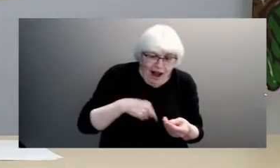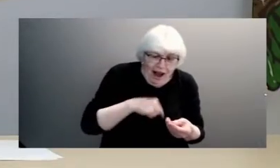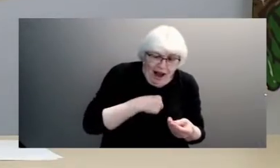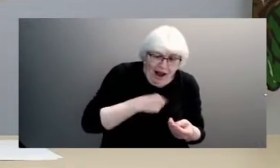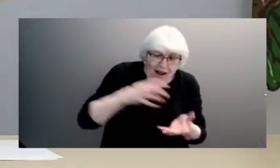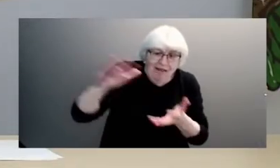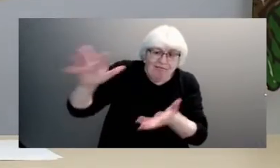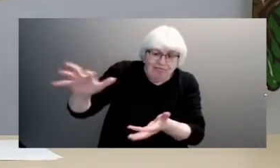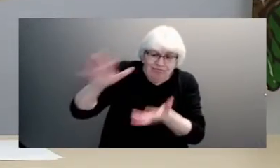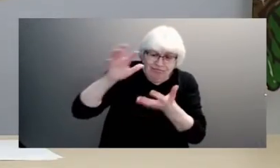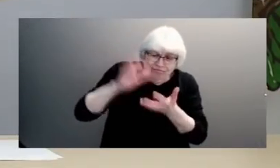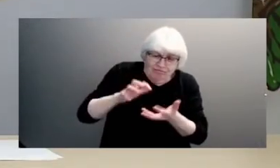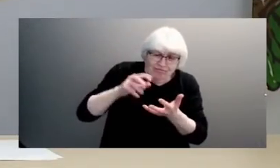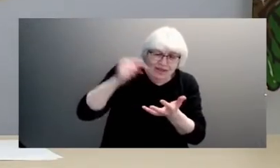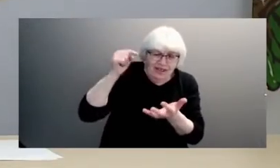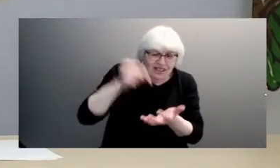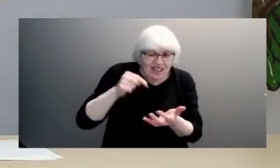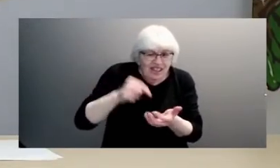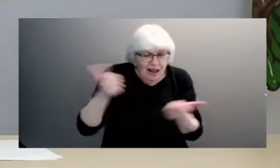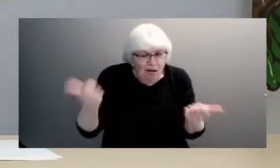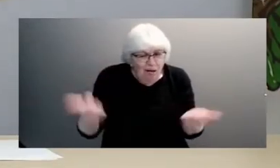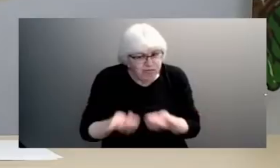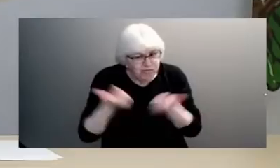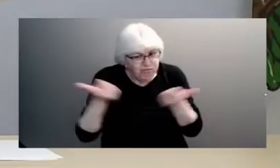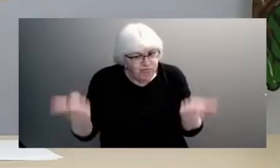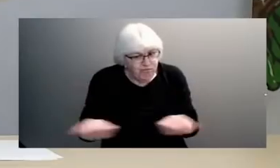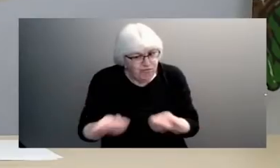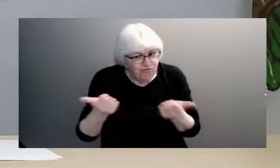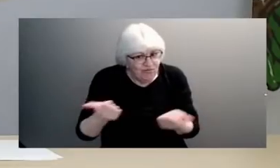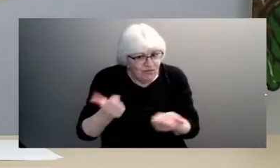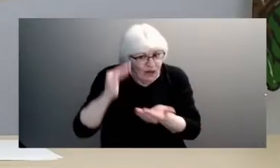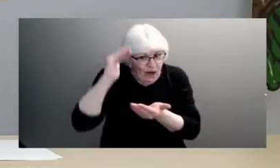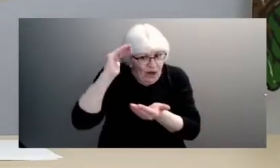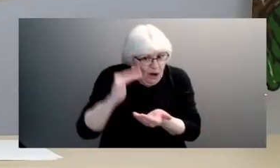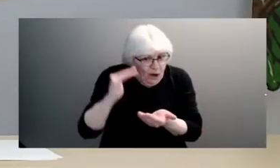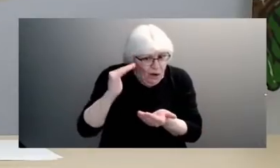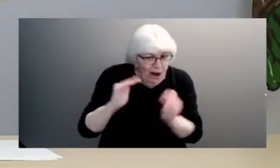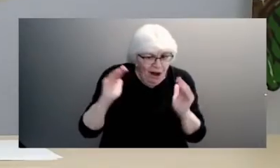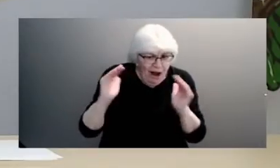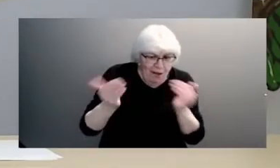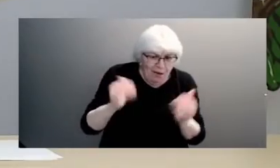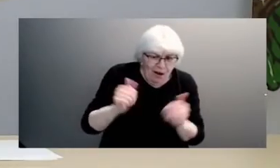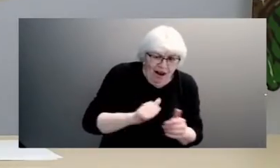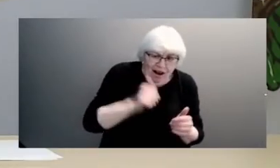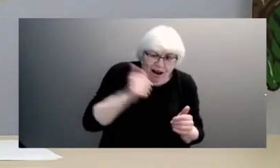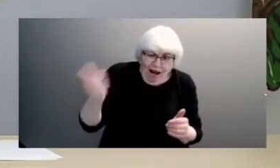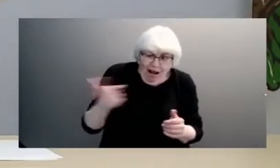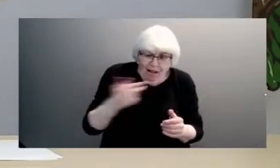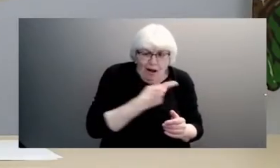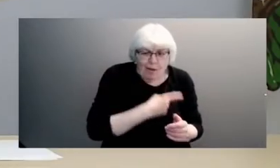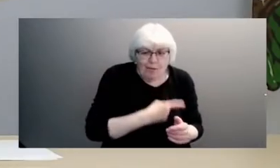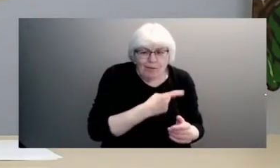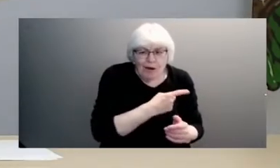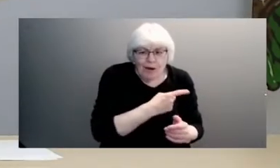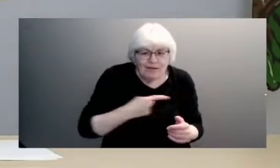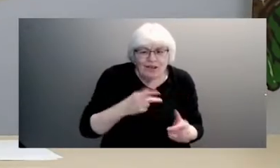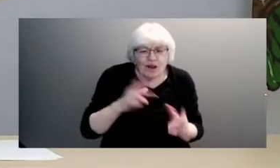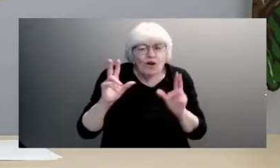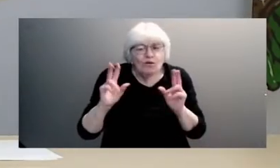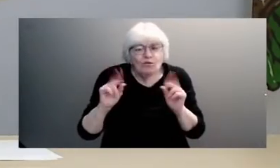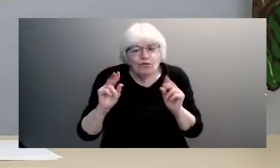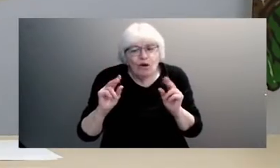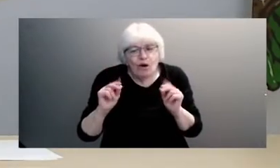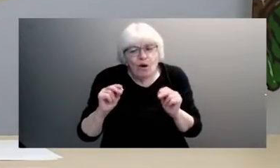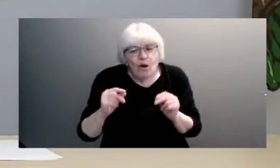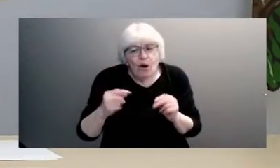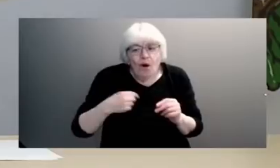supply that we have here right now? No, I mean, we have access to the supply and our good access to our tests just like every other province, but we